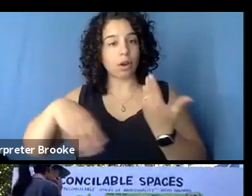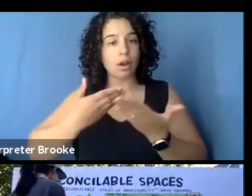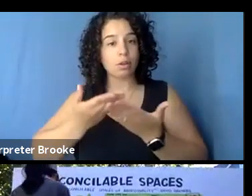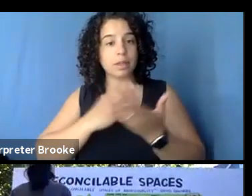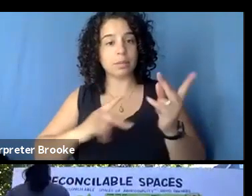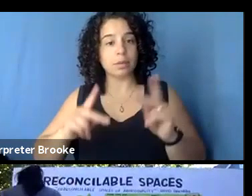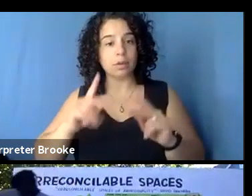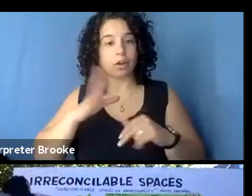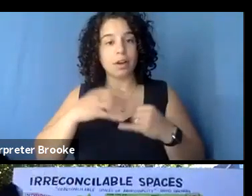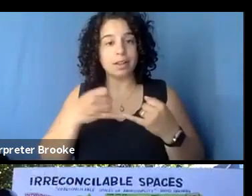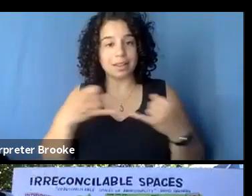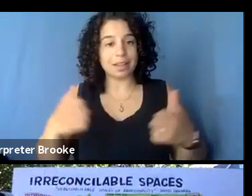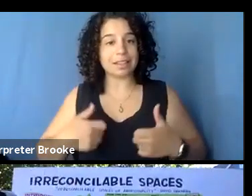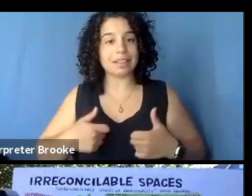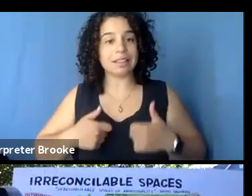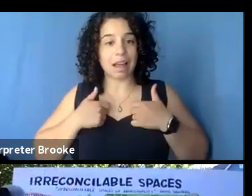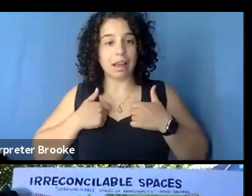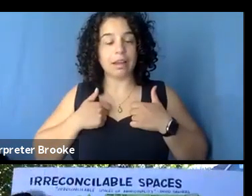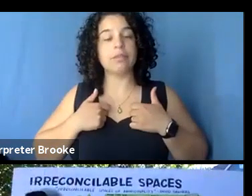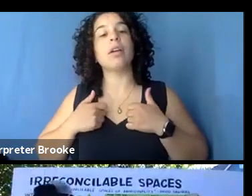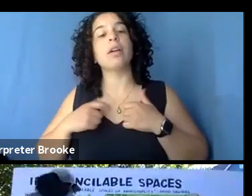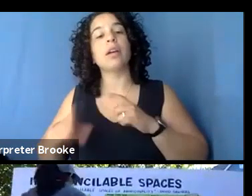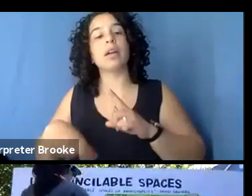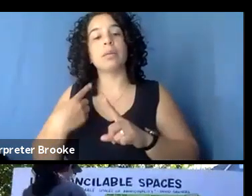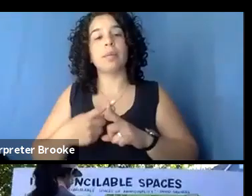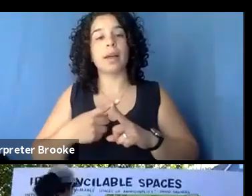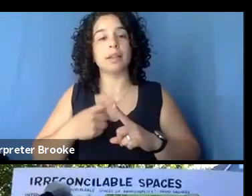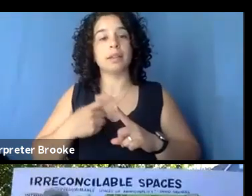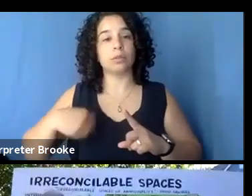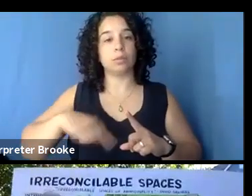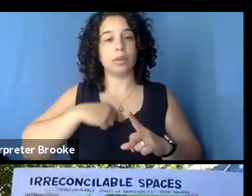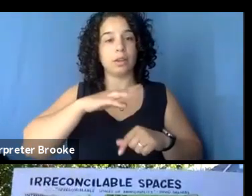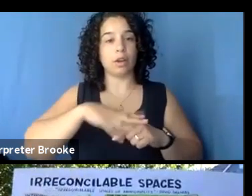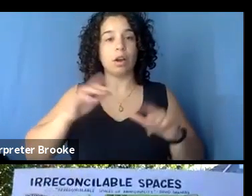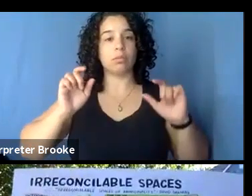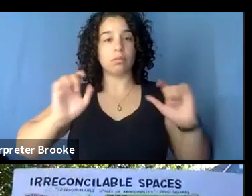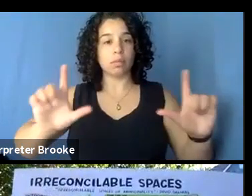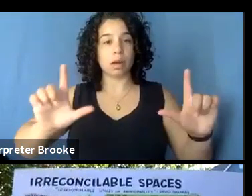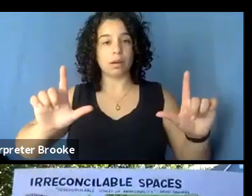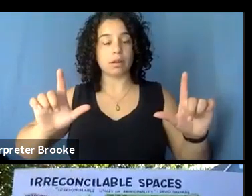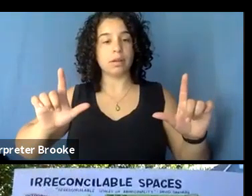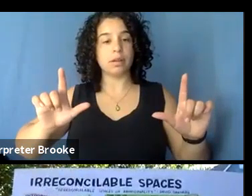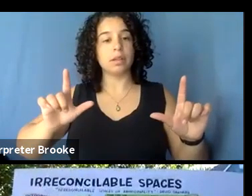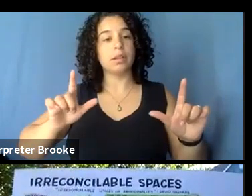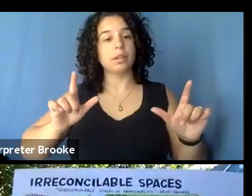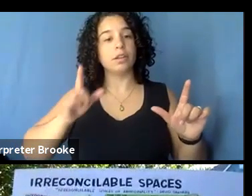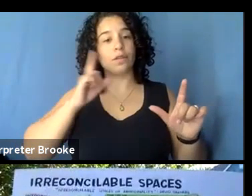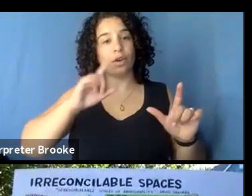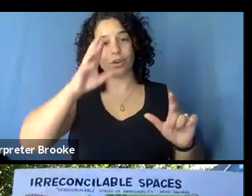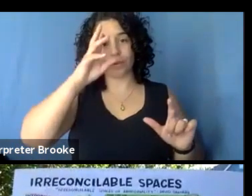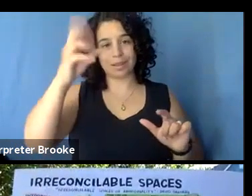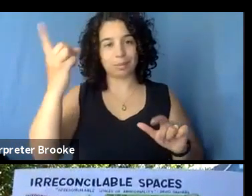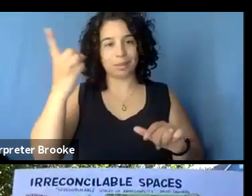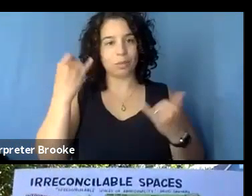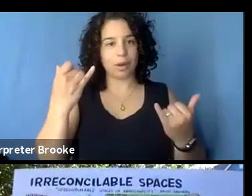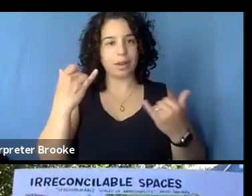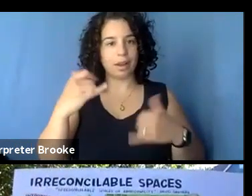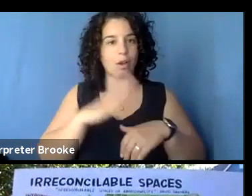as well as those of us who are being tasked in this immediate moment to create something here on this Zoom